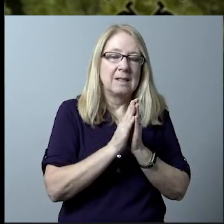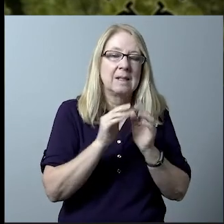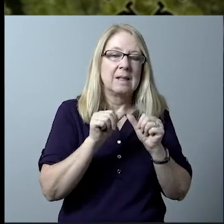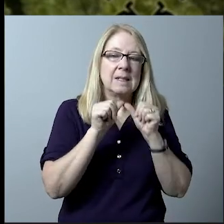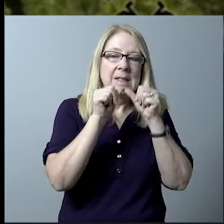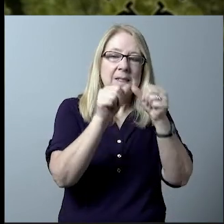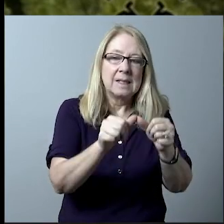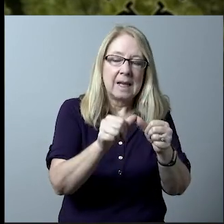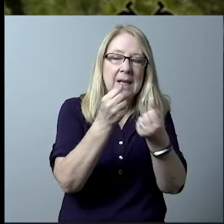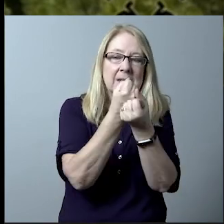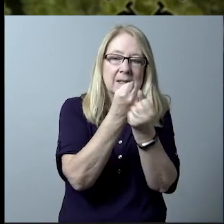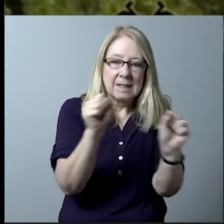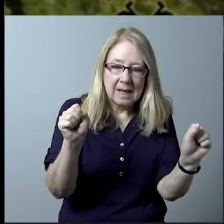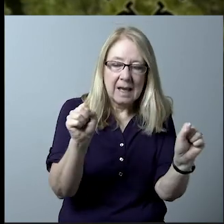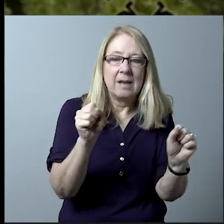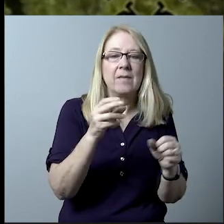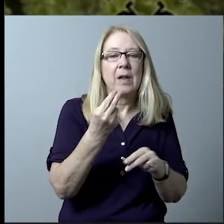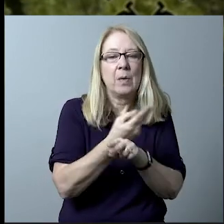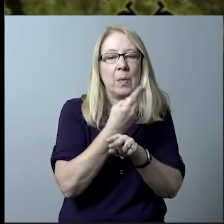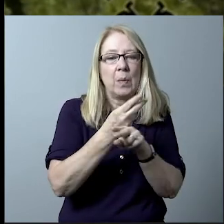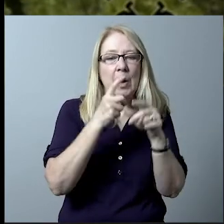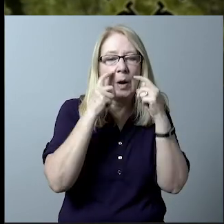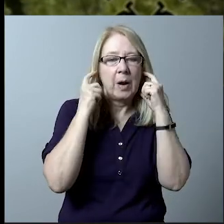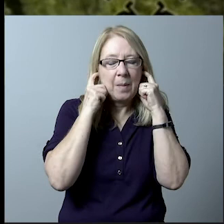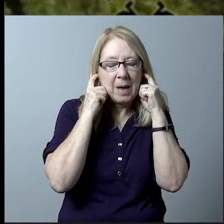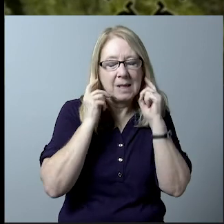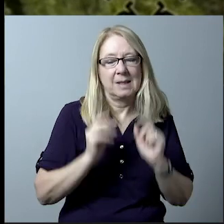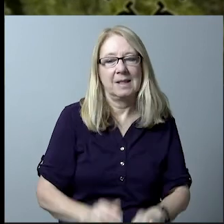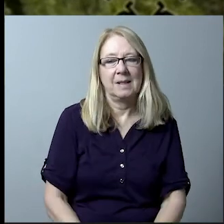just asked, stay safe and wear your mask.